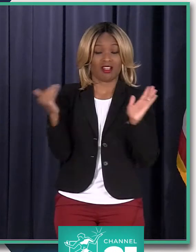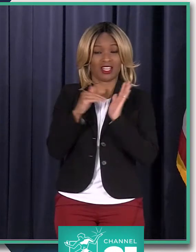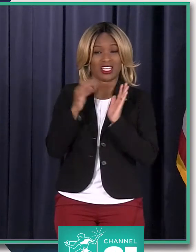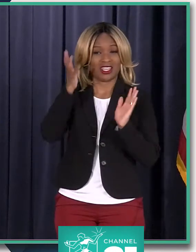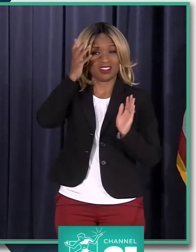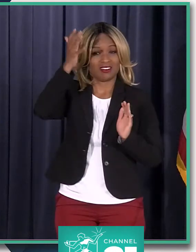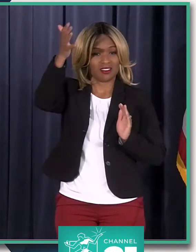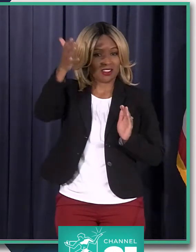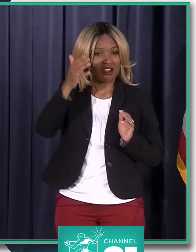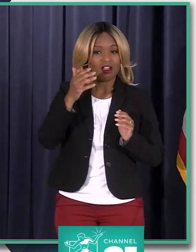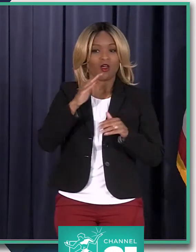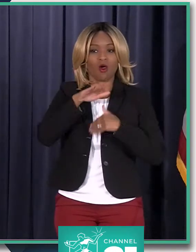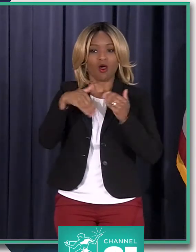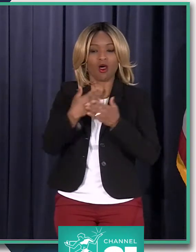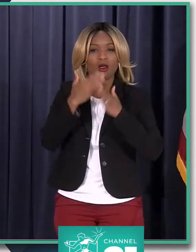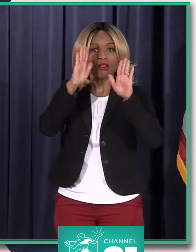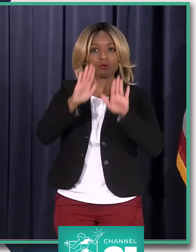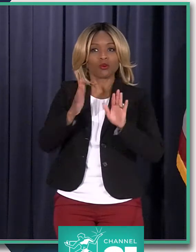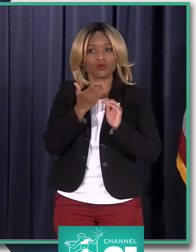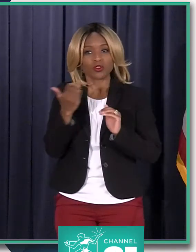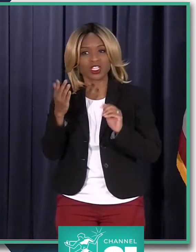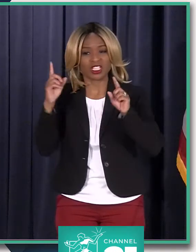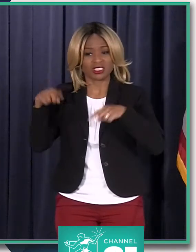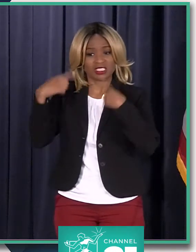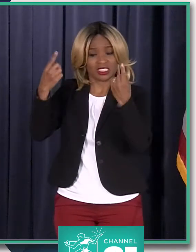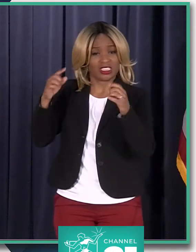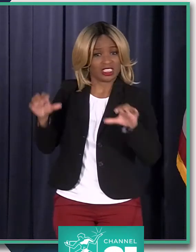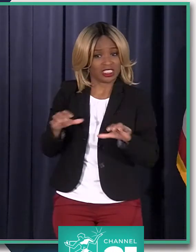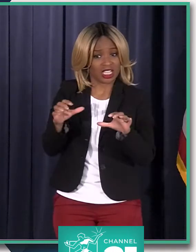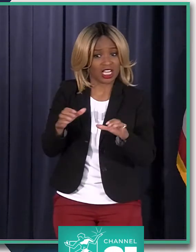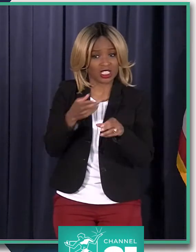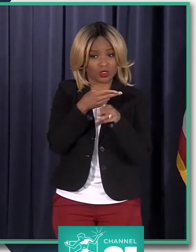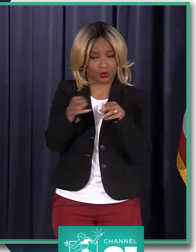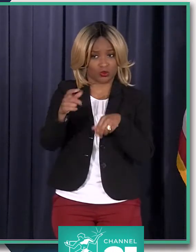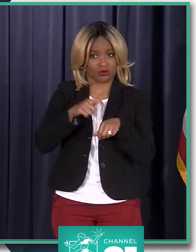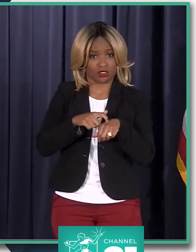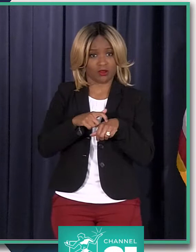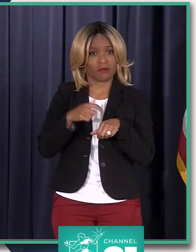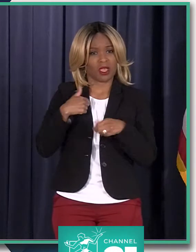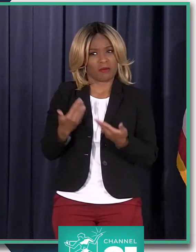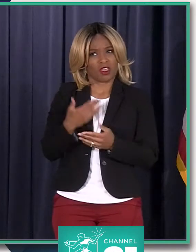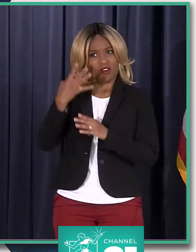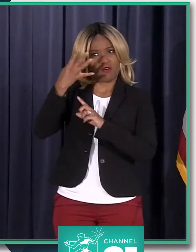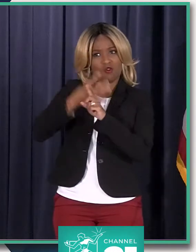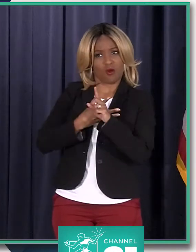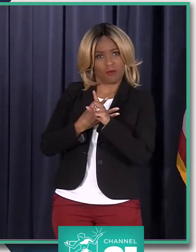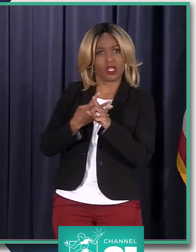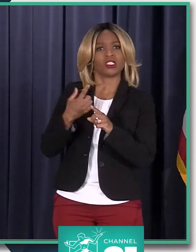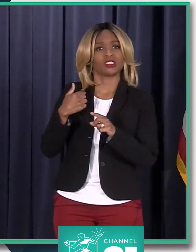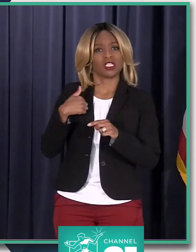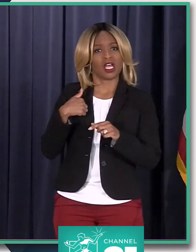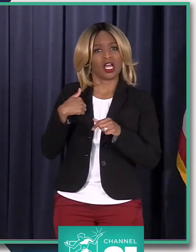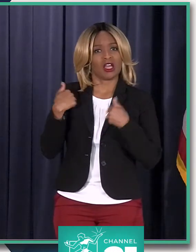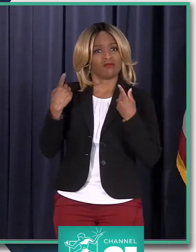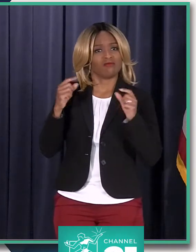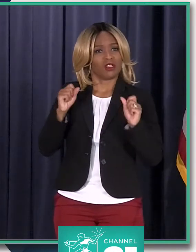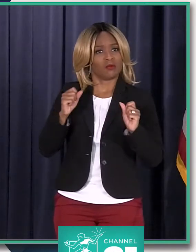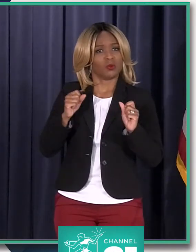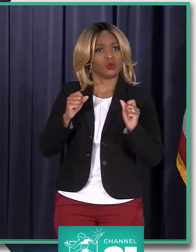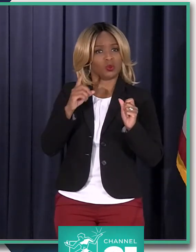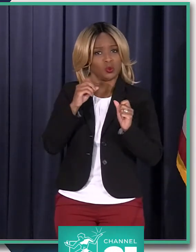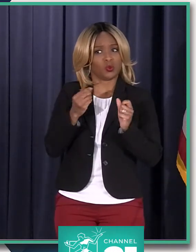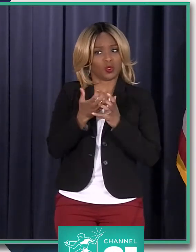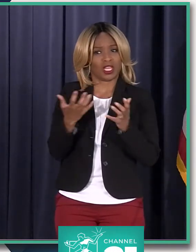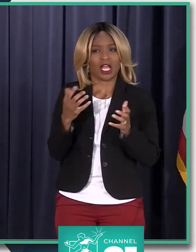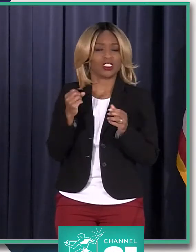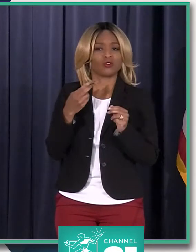about all the great things that have been done. In a short period of time, I've been here 4 months. I've been able to get through a lot of stuff. So